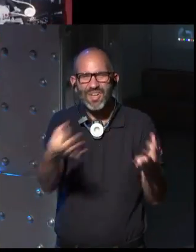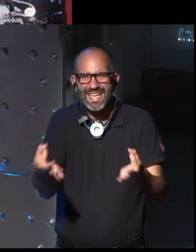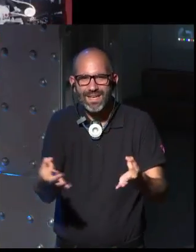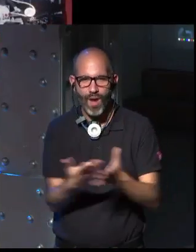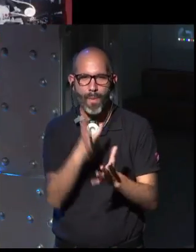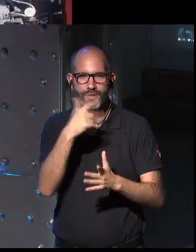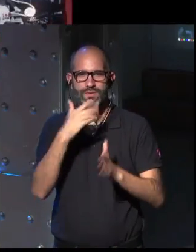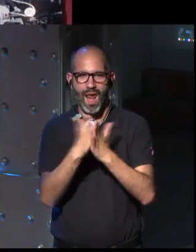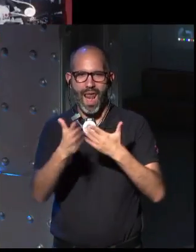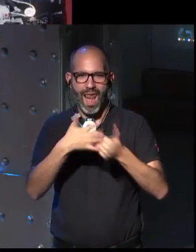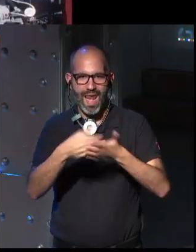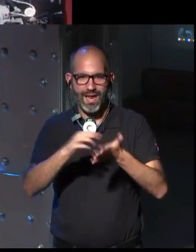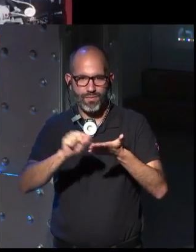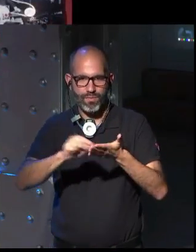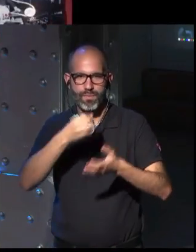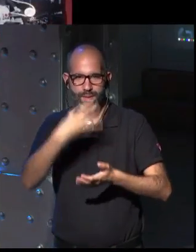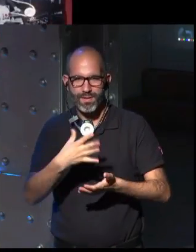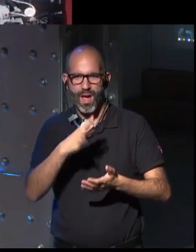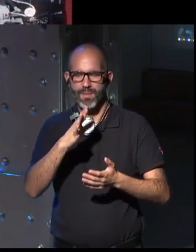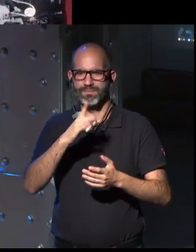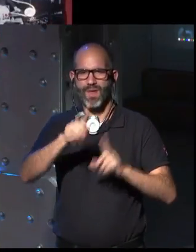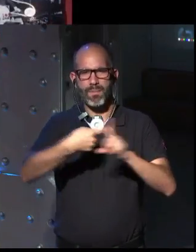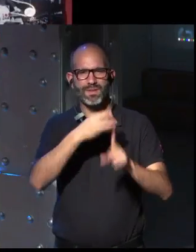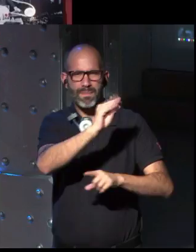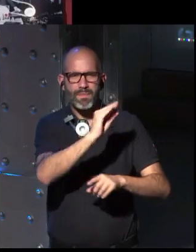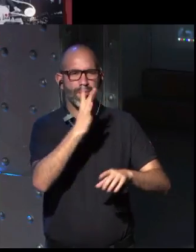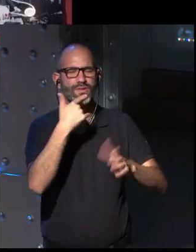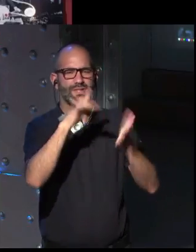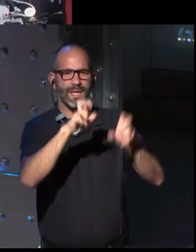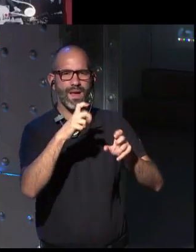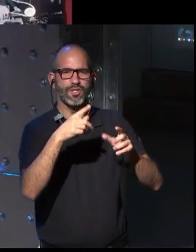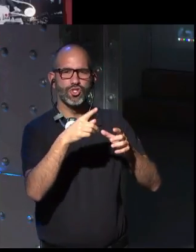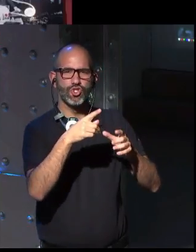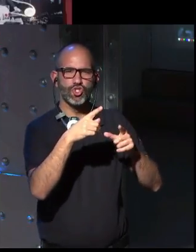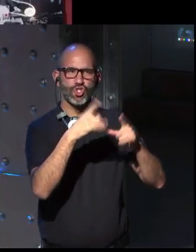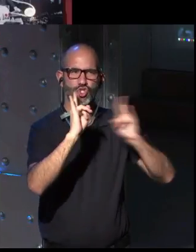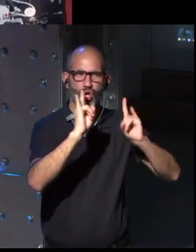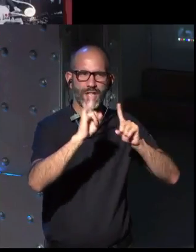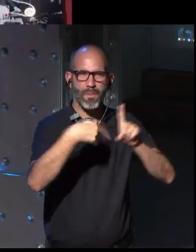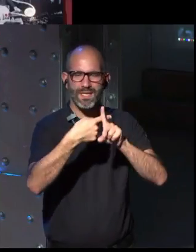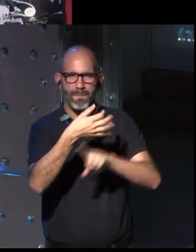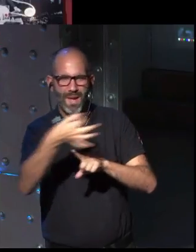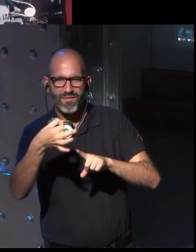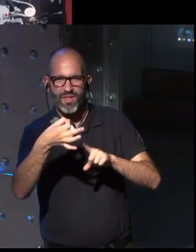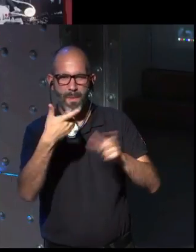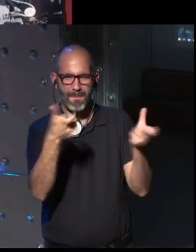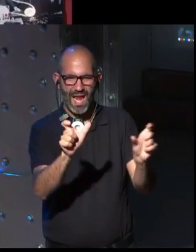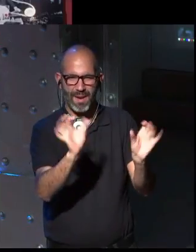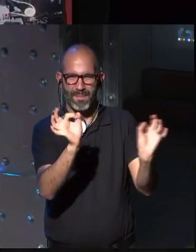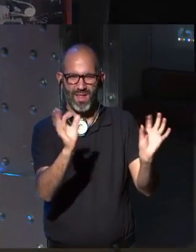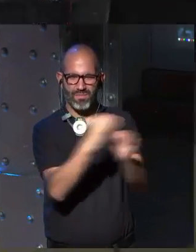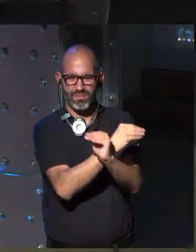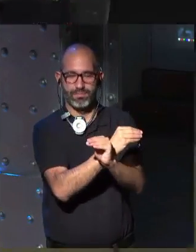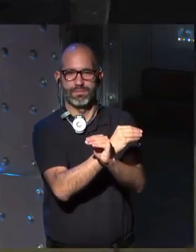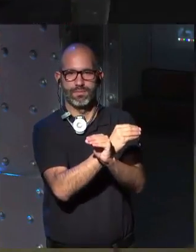on the music. And music and perfection, it's hard to see them in the two words in the same sentence.